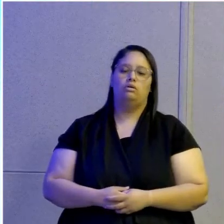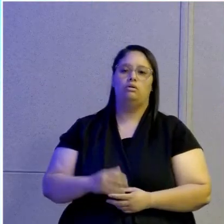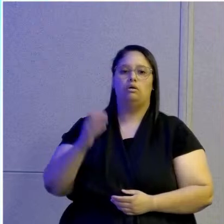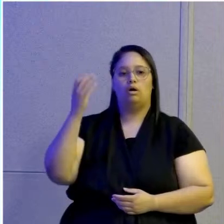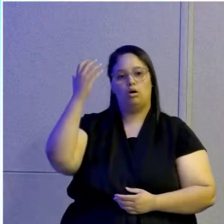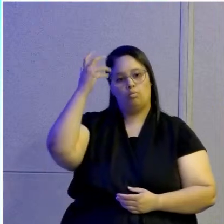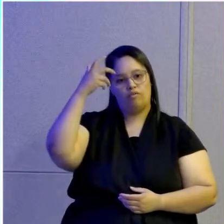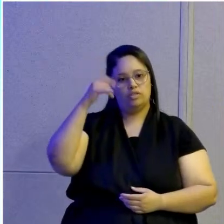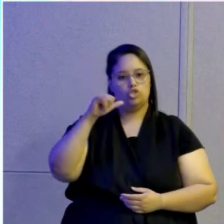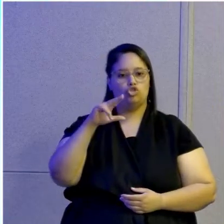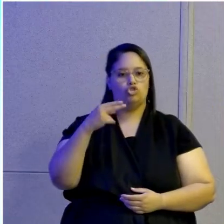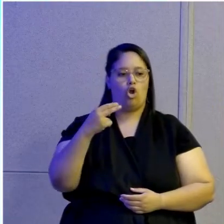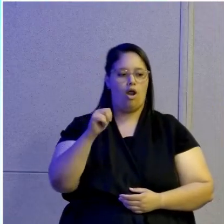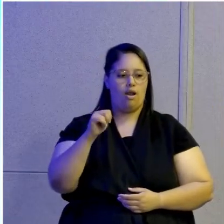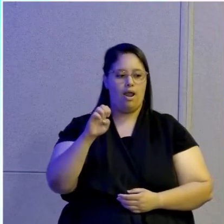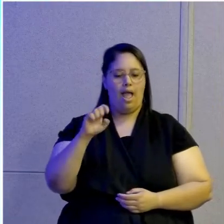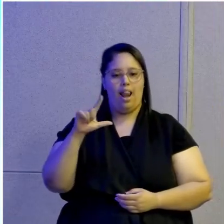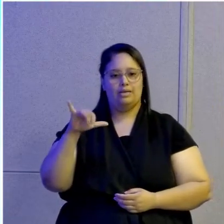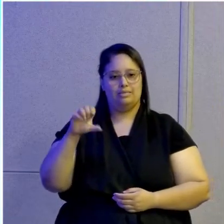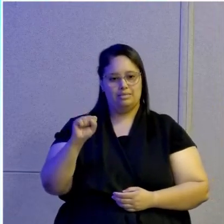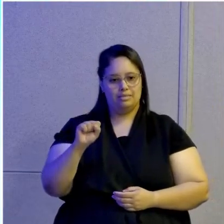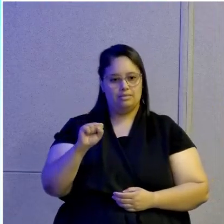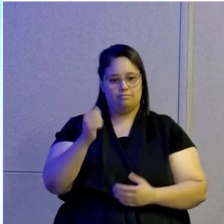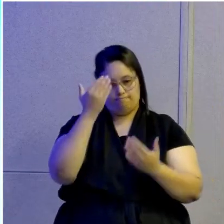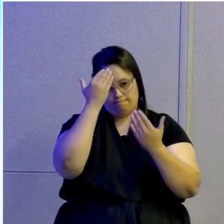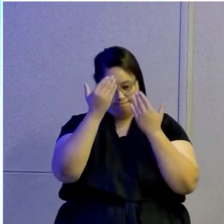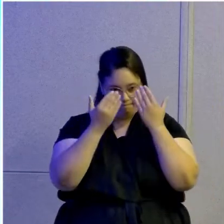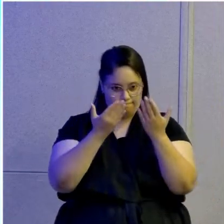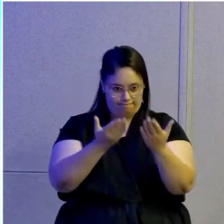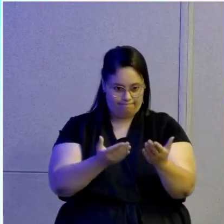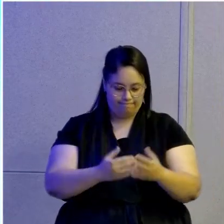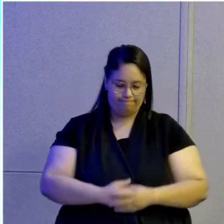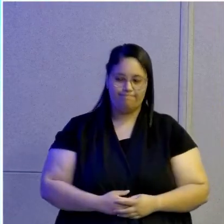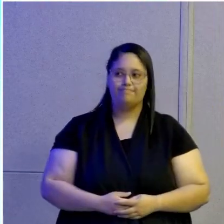Professor John Ellis, greetings to you.